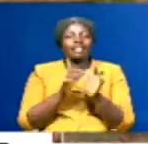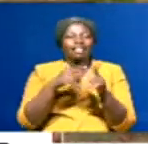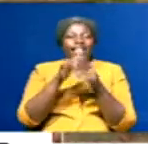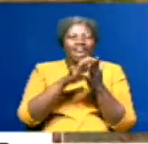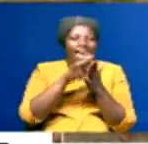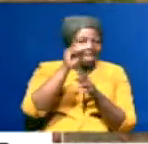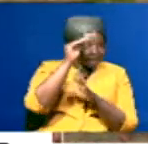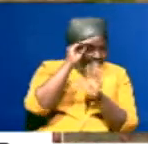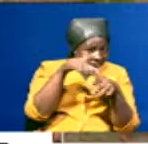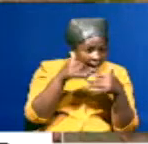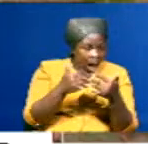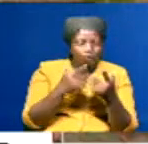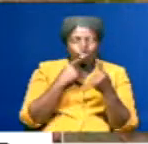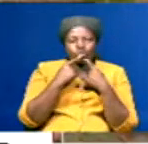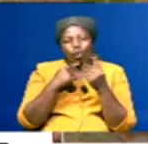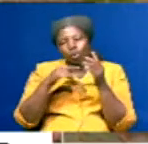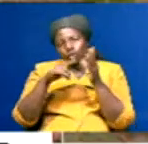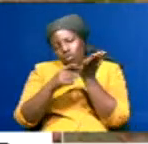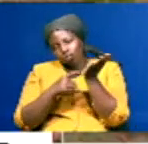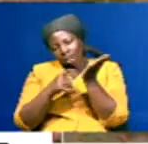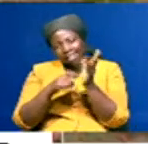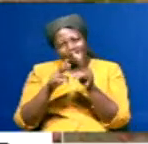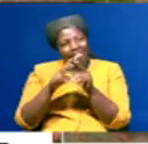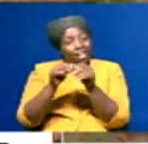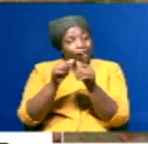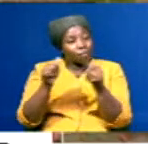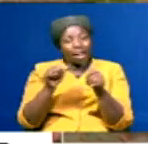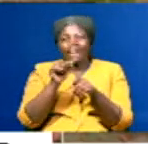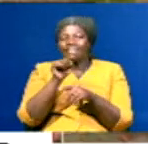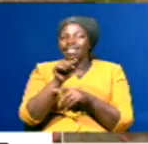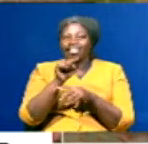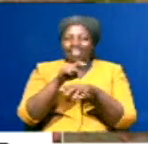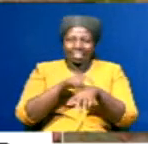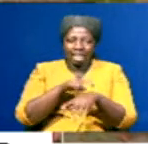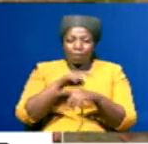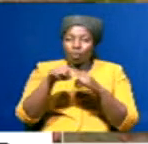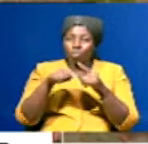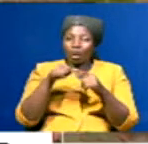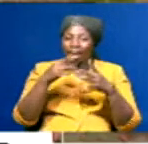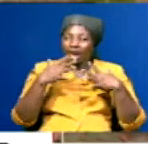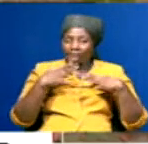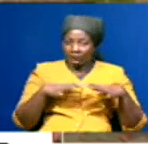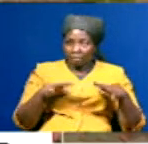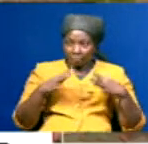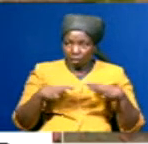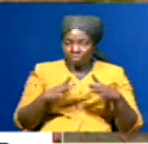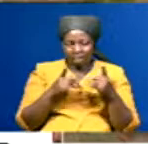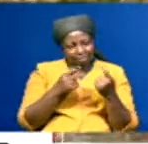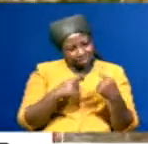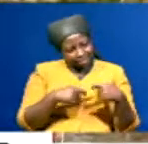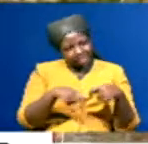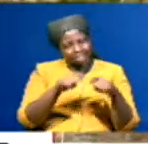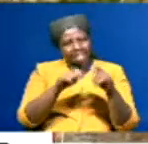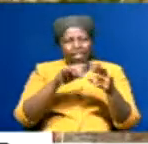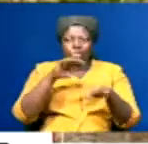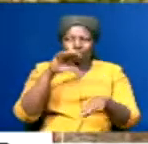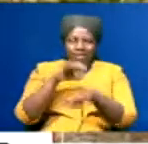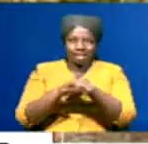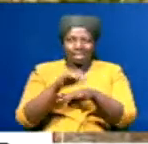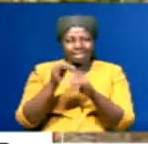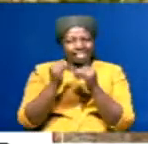speak Kiswahili well. And this is the time people were trying to get